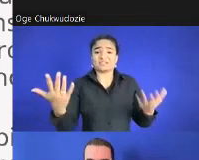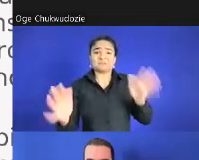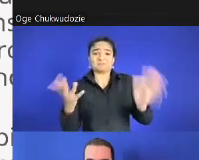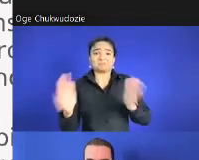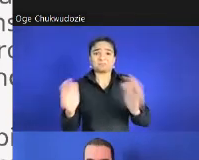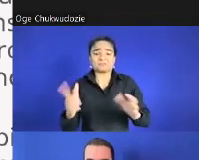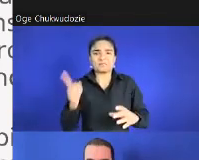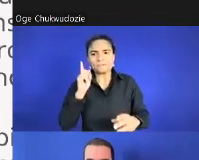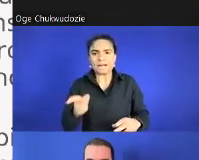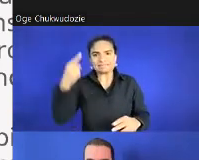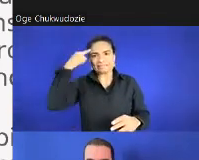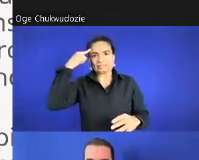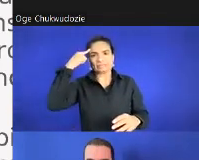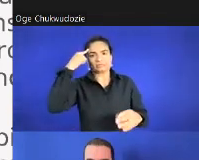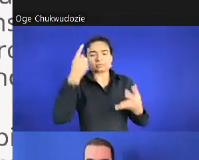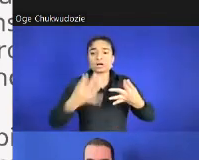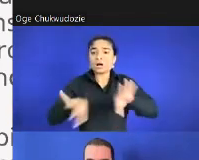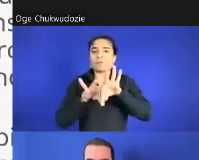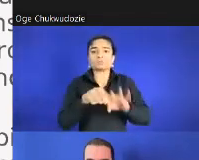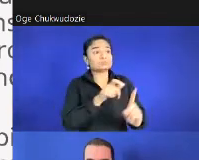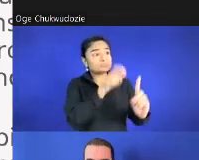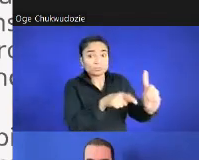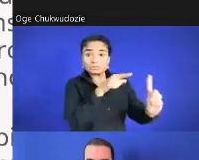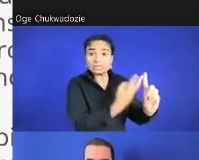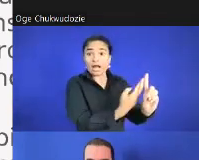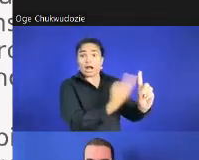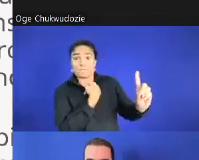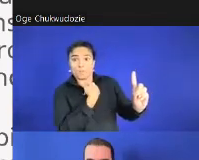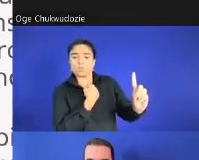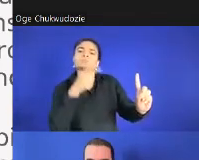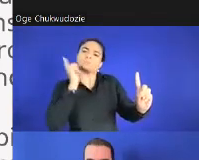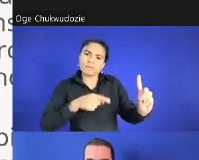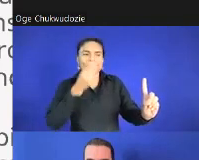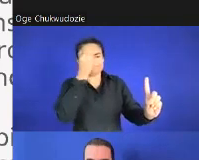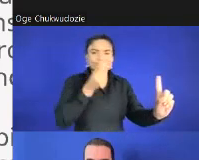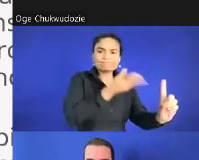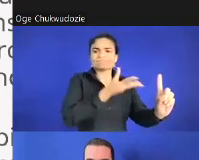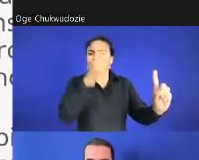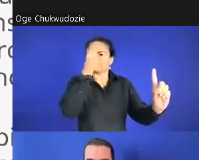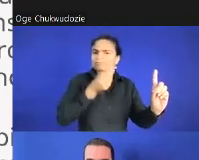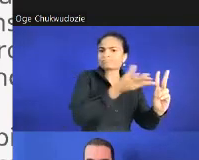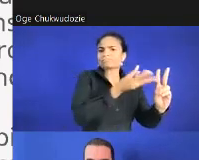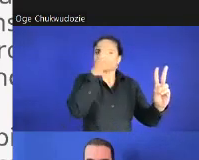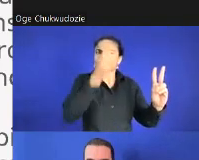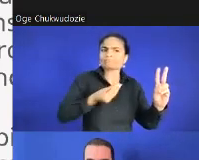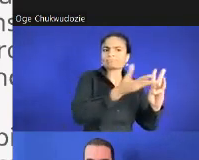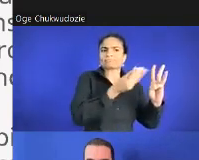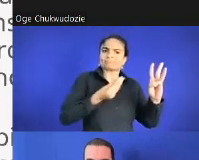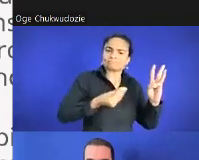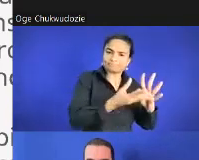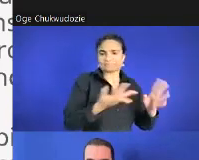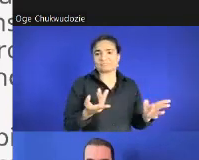the feedback loop when the concern is reported anonymously and there's nobody to get back